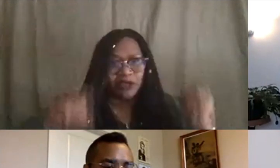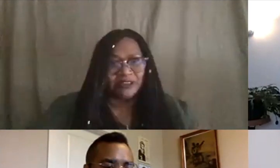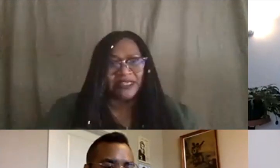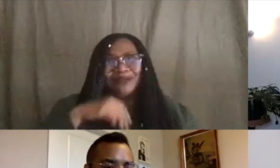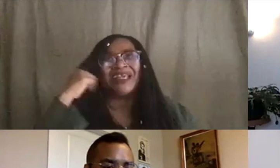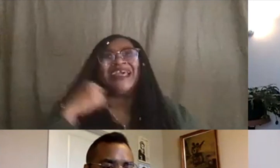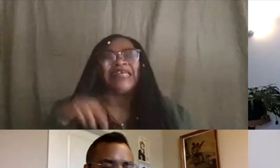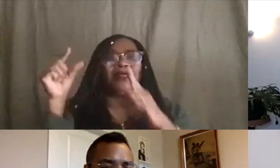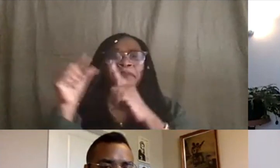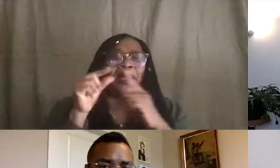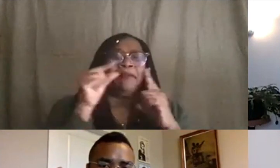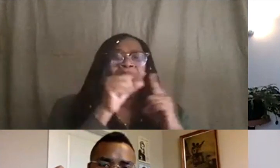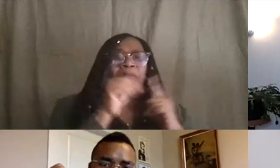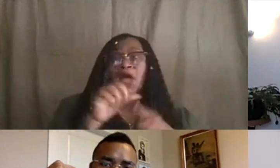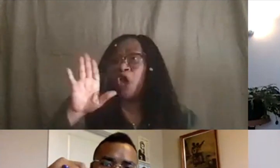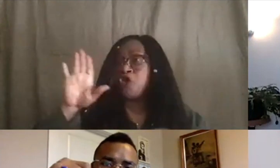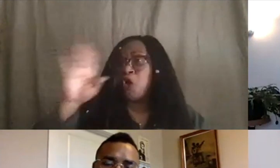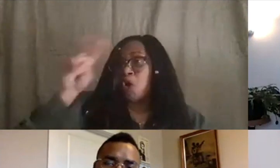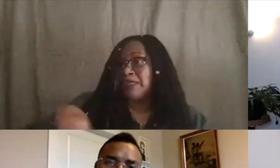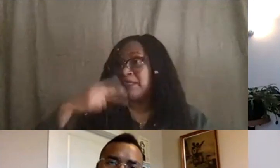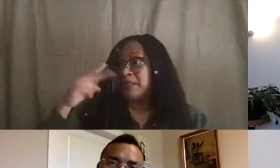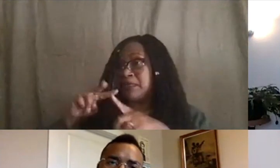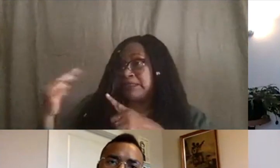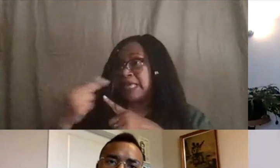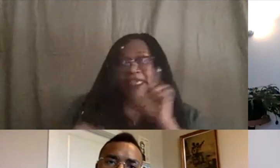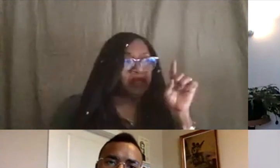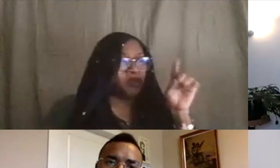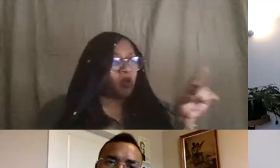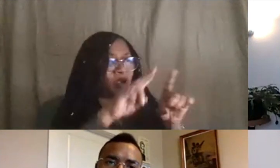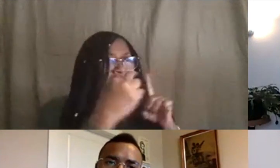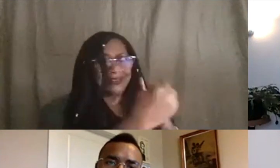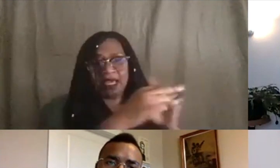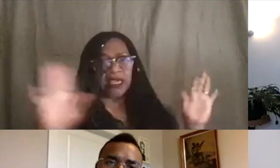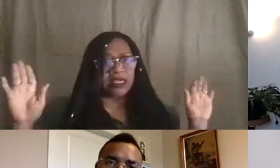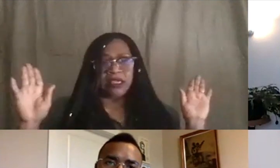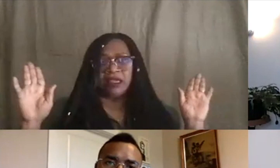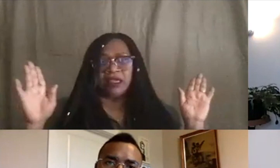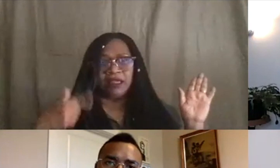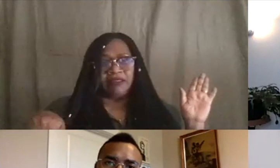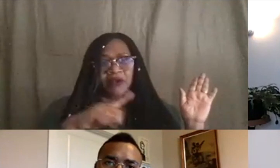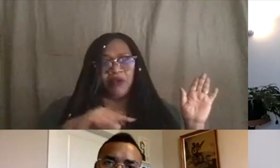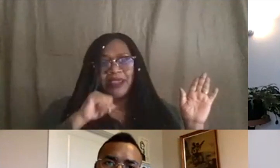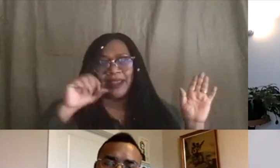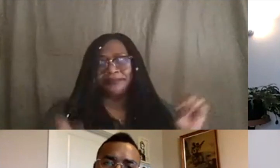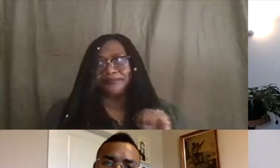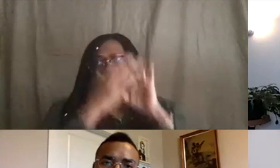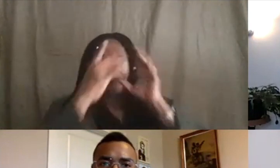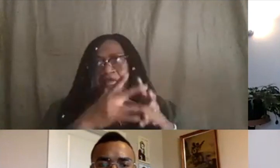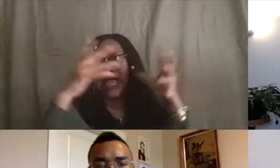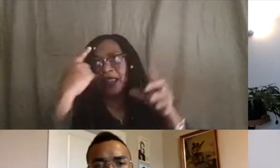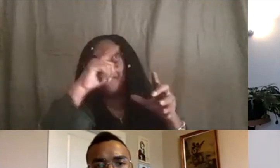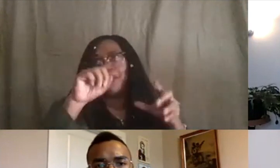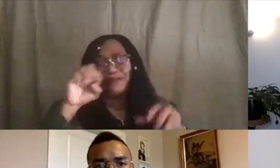rhetoric of both sides, you know, that we unfortunately have encountered a lot of that for the last